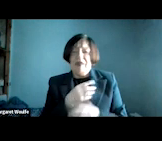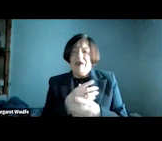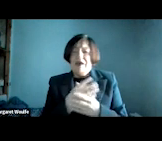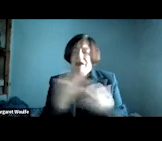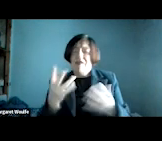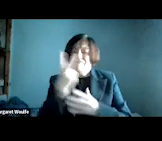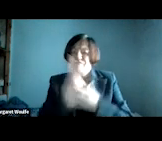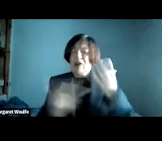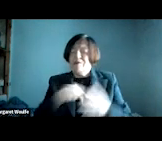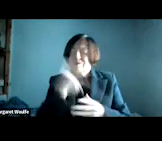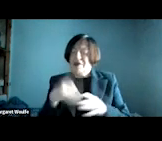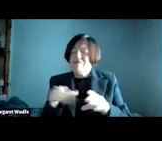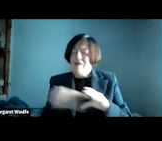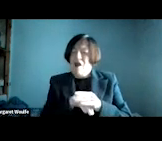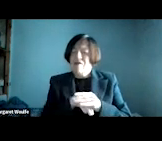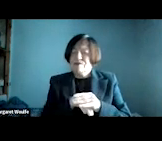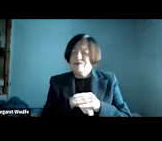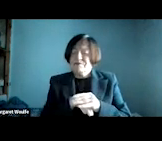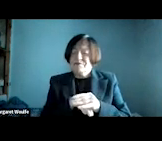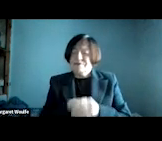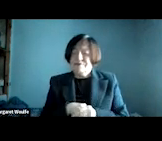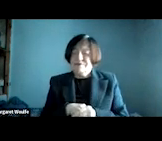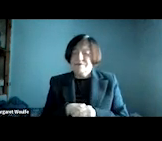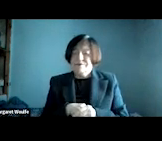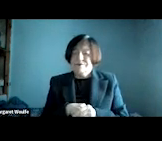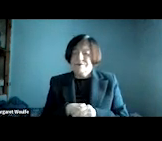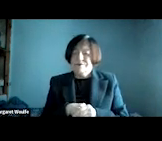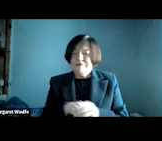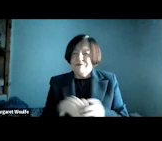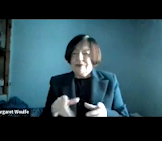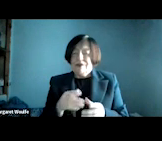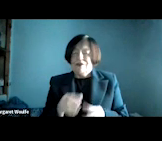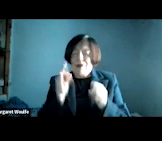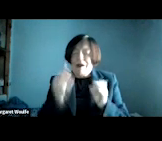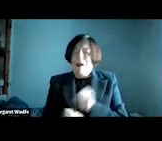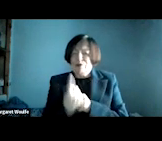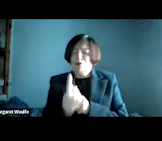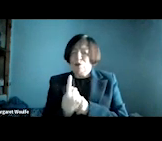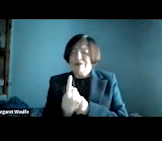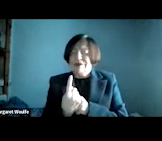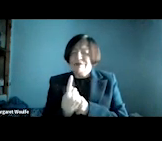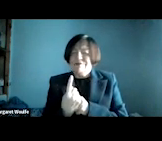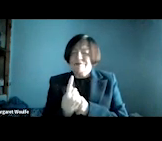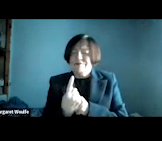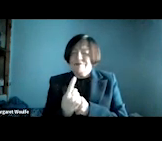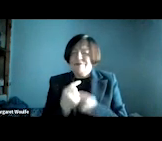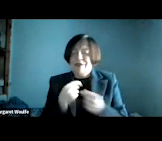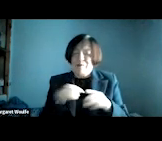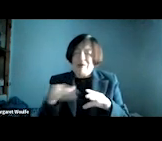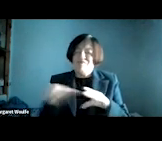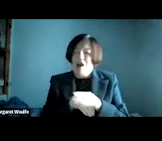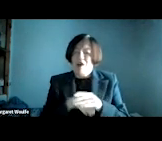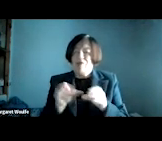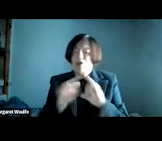valuable thing to be involved with. It's such a great opportunity to be involved in a